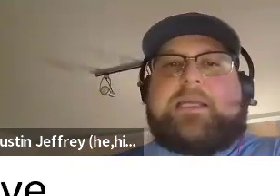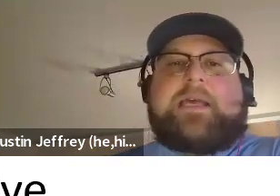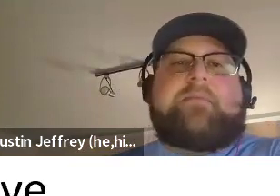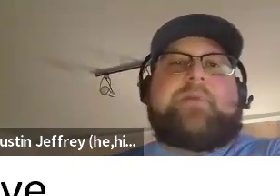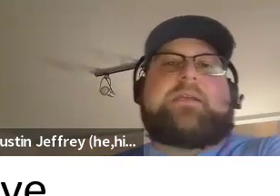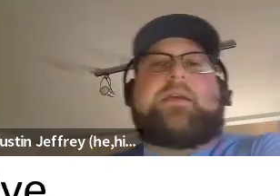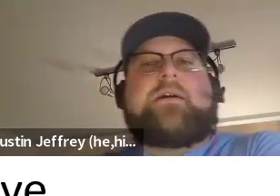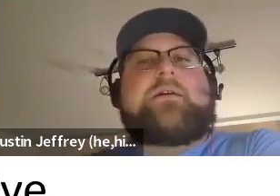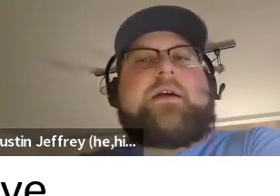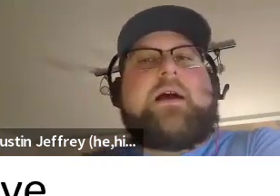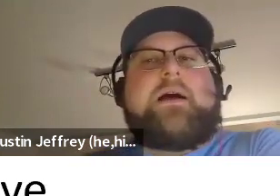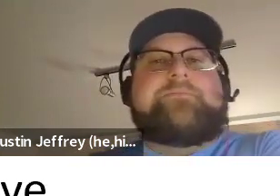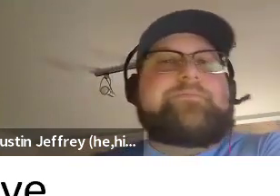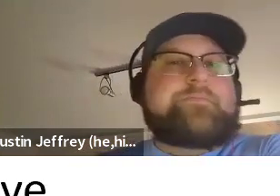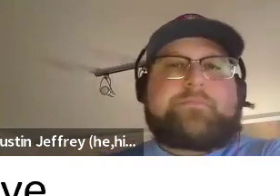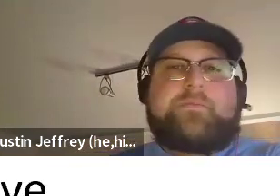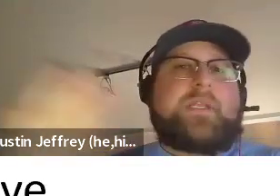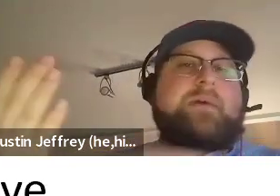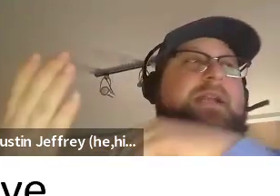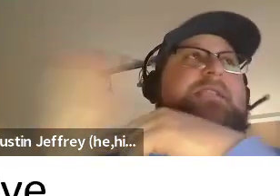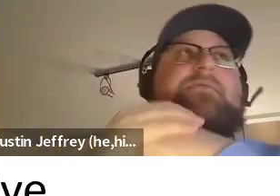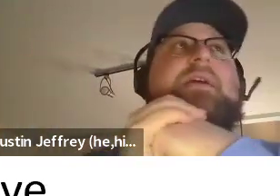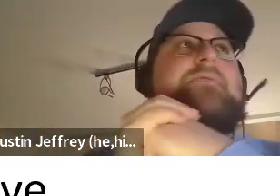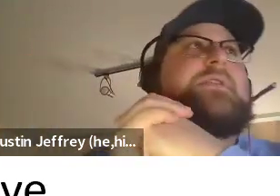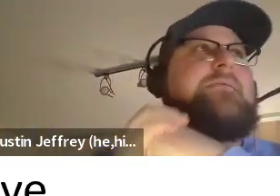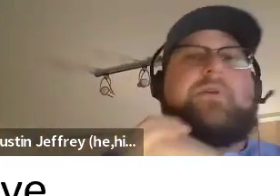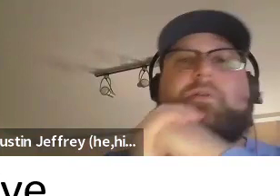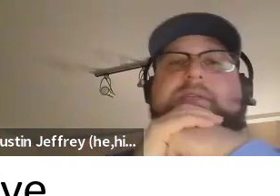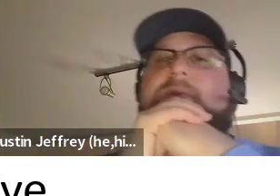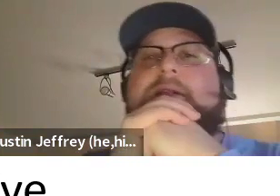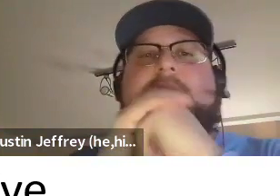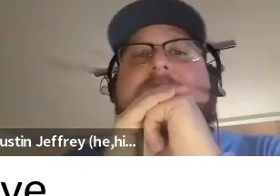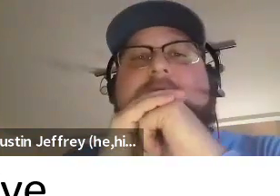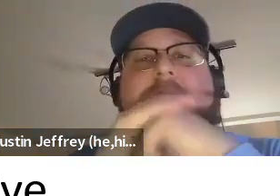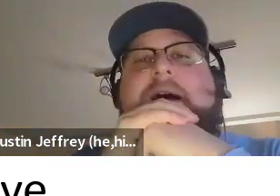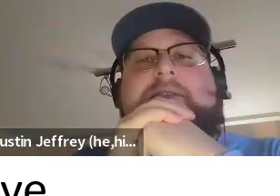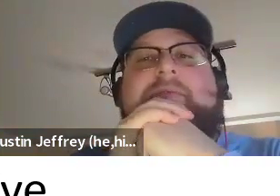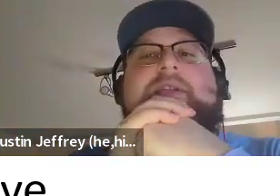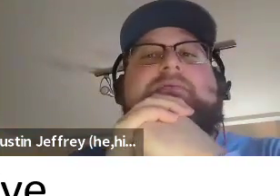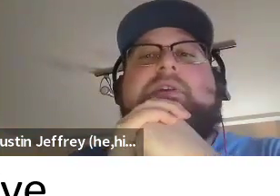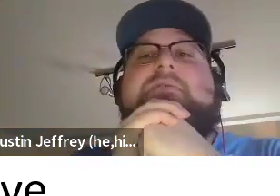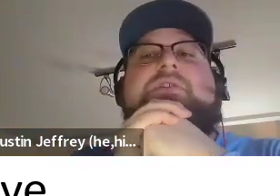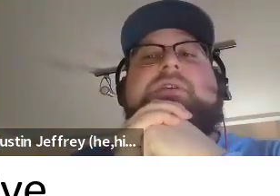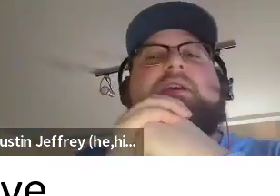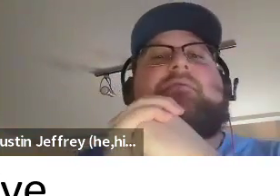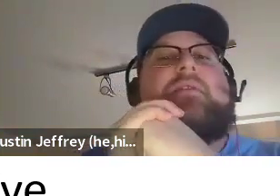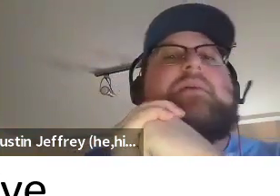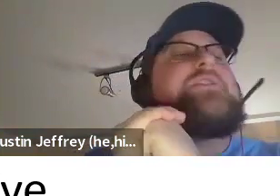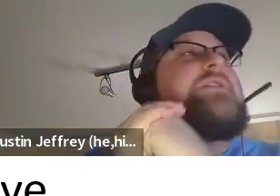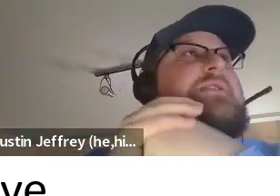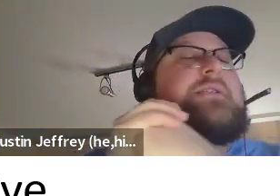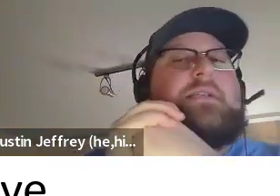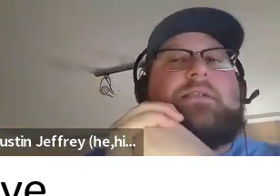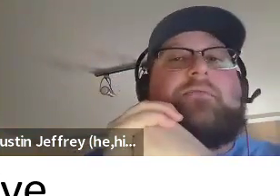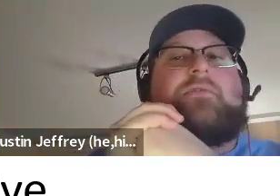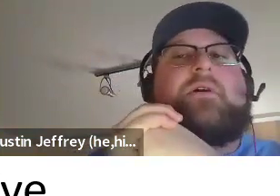to kind of highlight that a bit here. But it is free for some folks as well. So Paxlovid is free for U.S. government